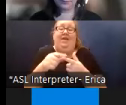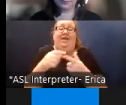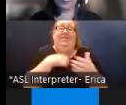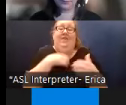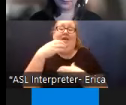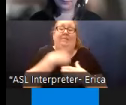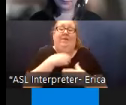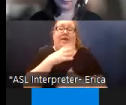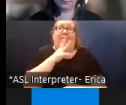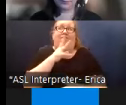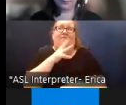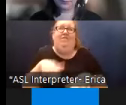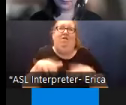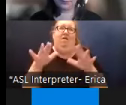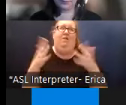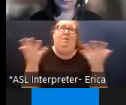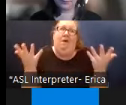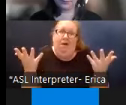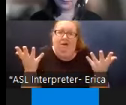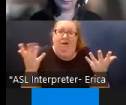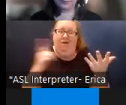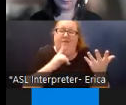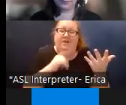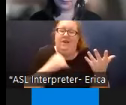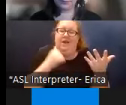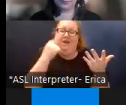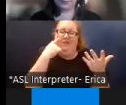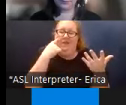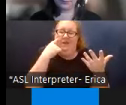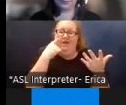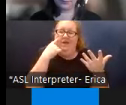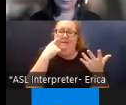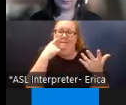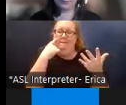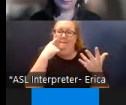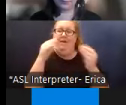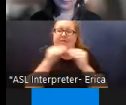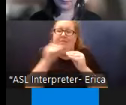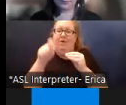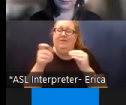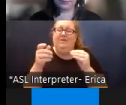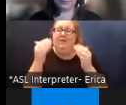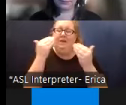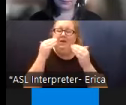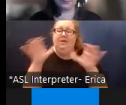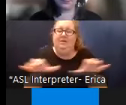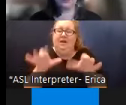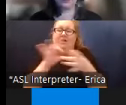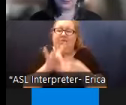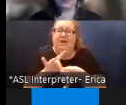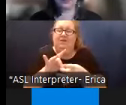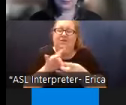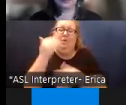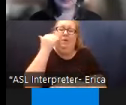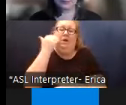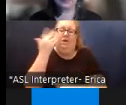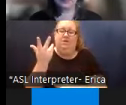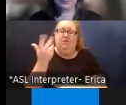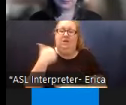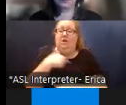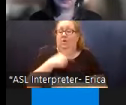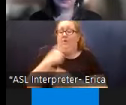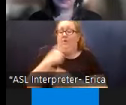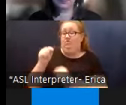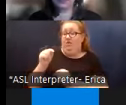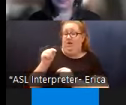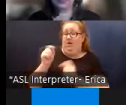a flood. Well, you know, I really think there's more, it has to be done with awareness. We try